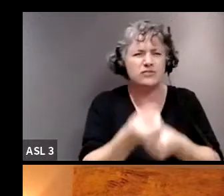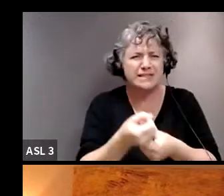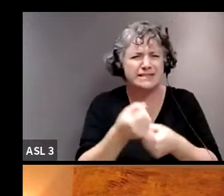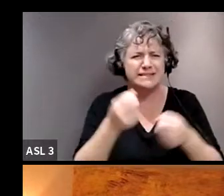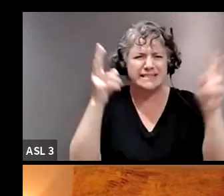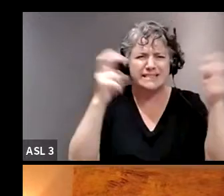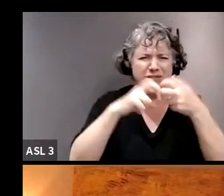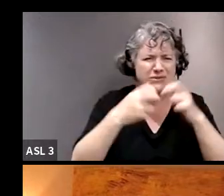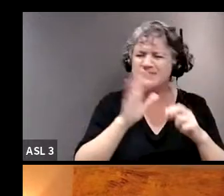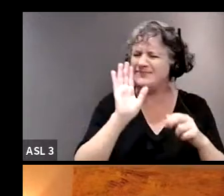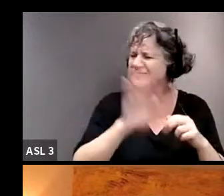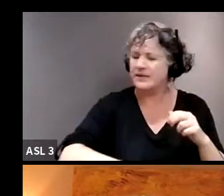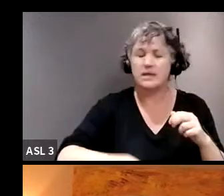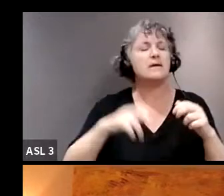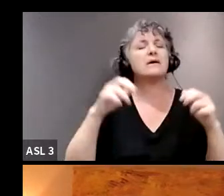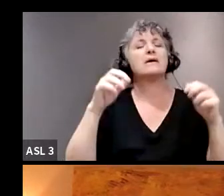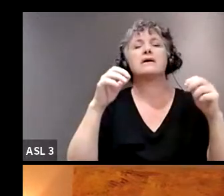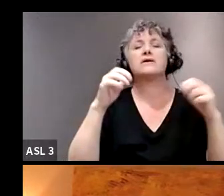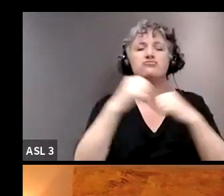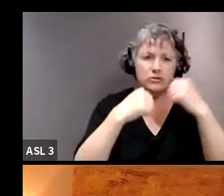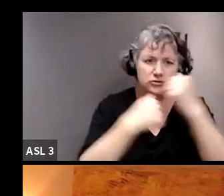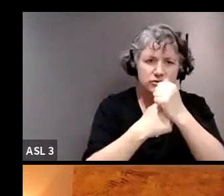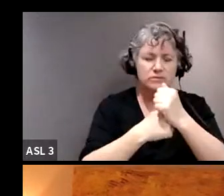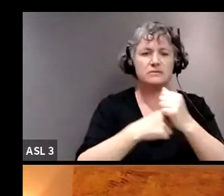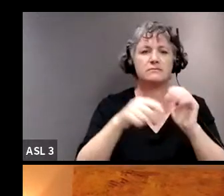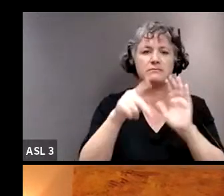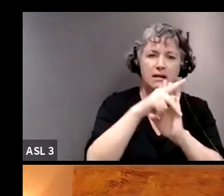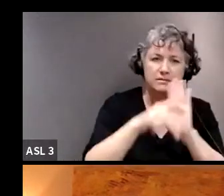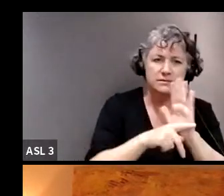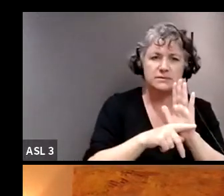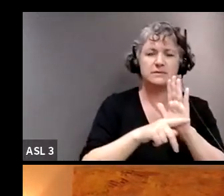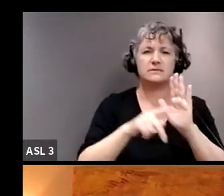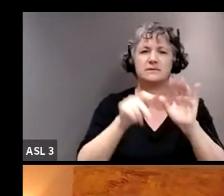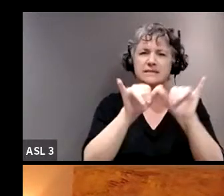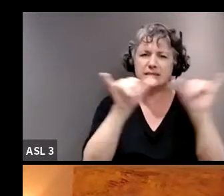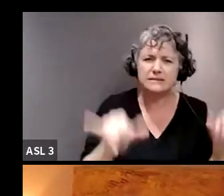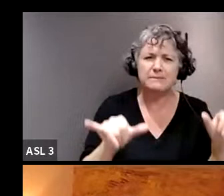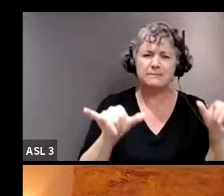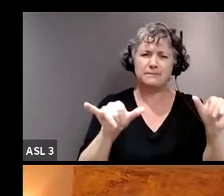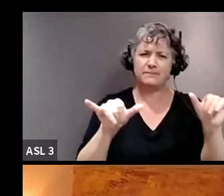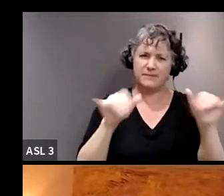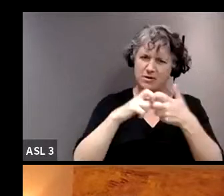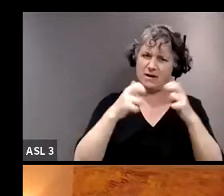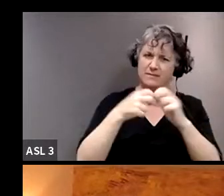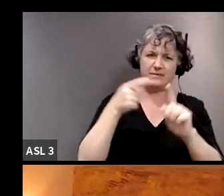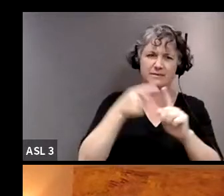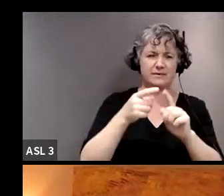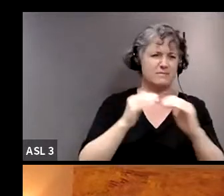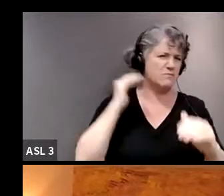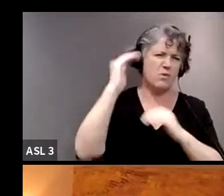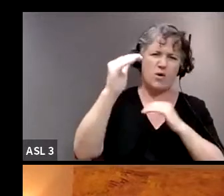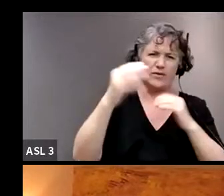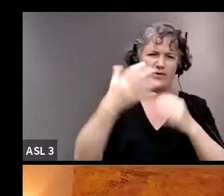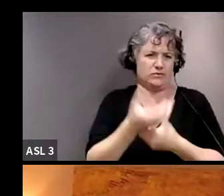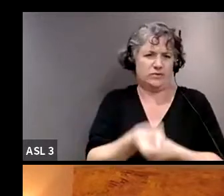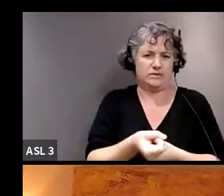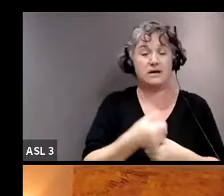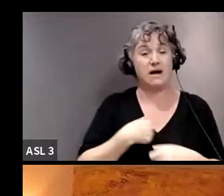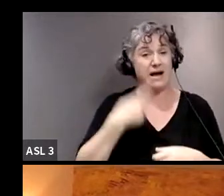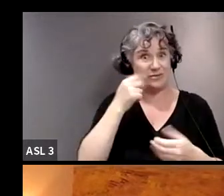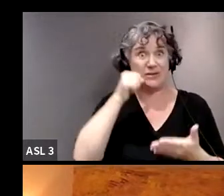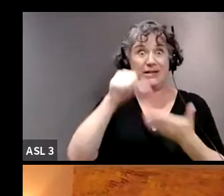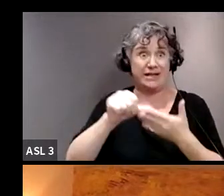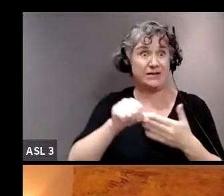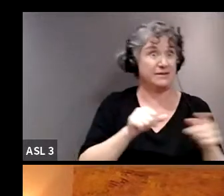issue and a systemic issue it goes beyond trust and i'll end with this um you know i saw the letter that matt scoff ottawa police association